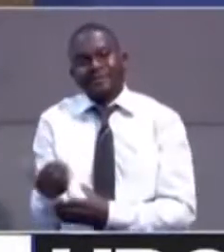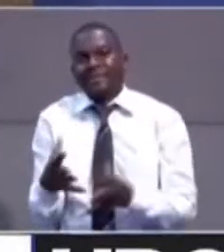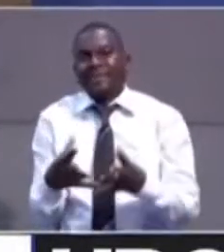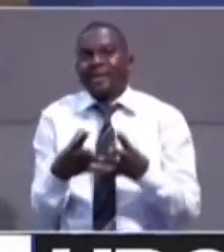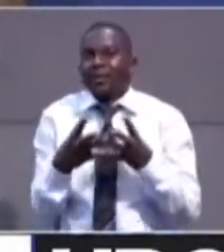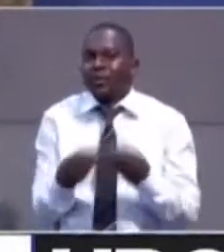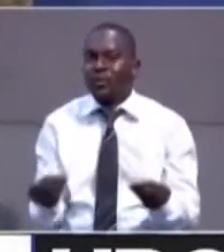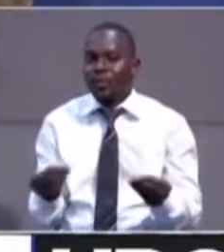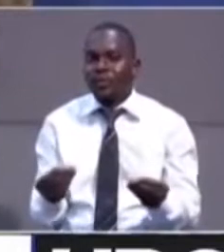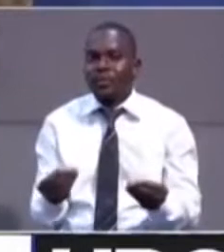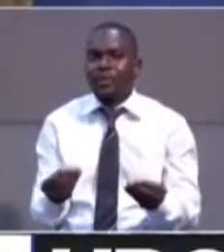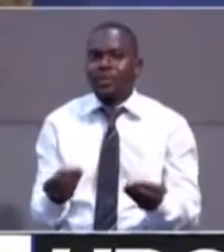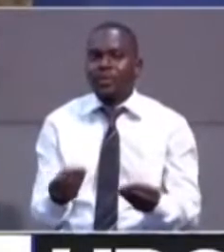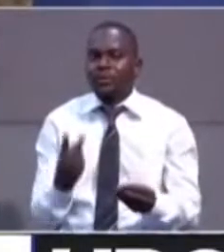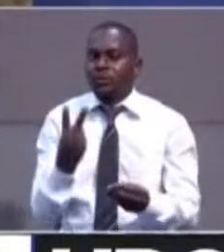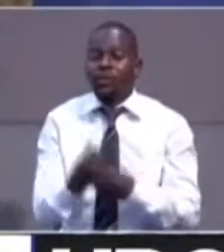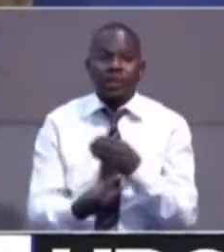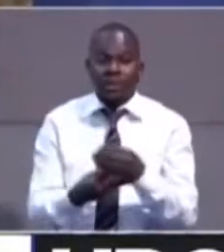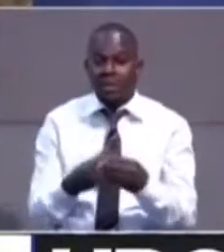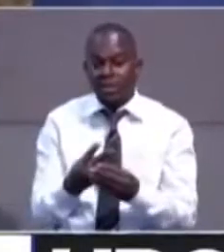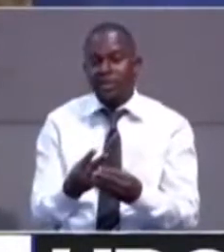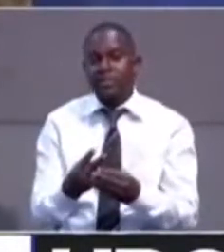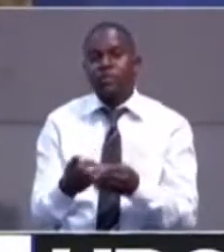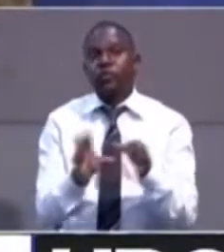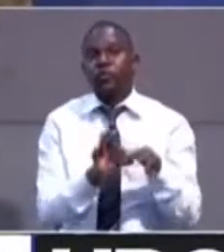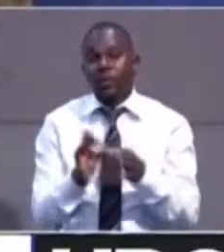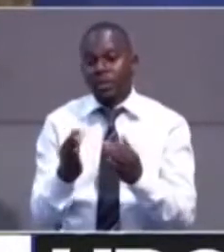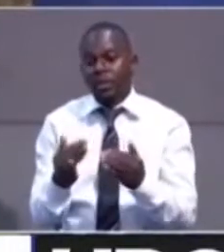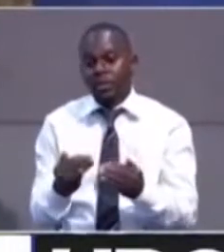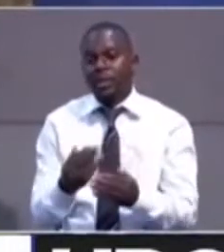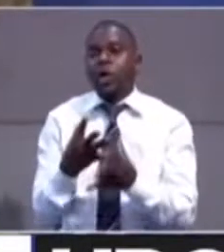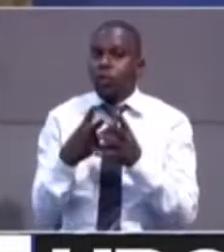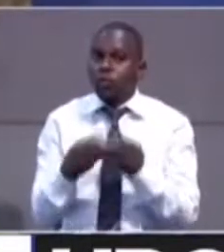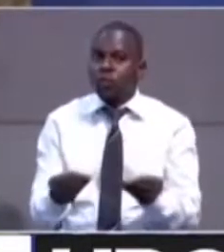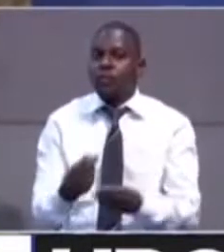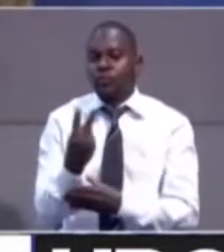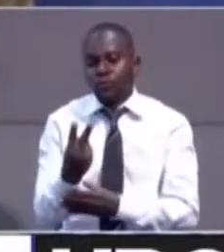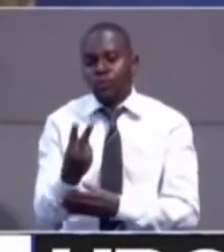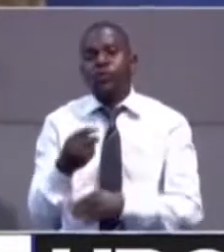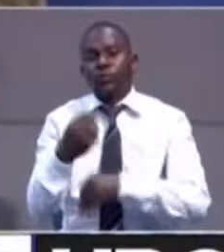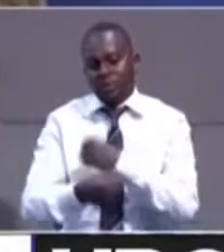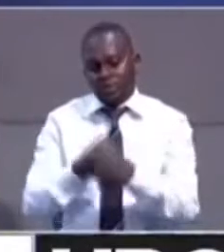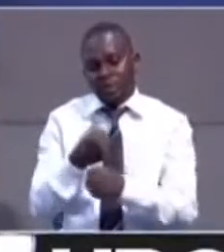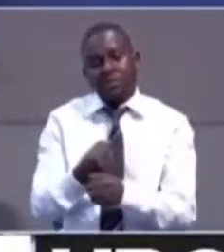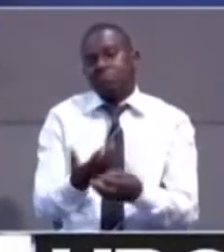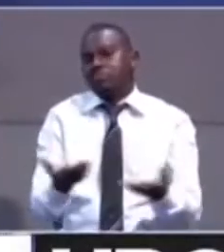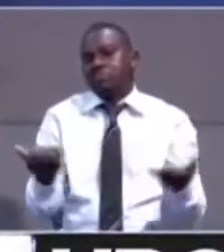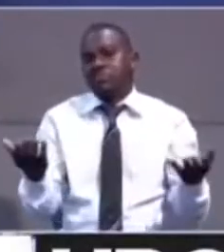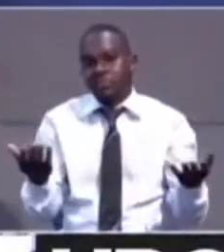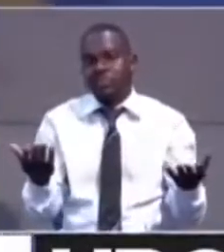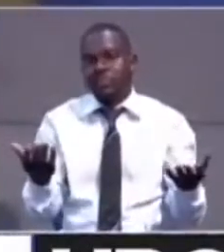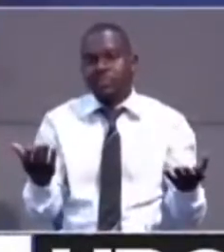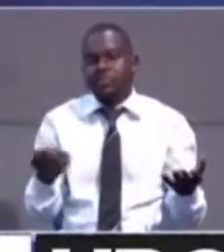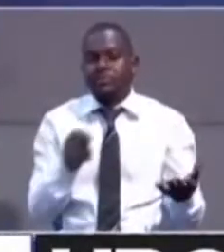children have lost, now I think they are going to lose 2 years altogether. And if you lose 2 years and others have had